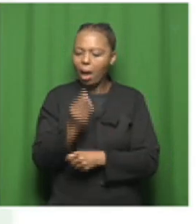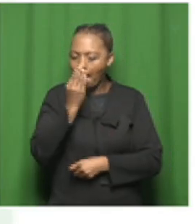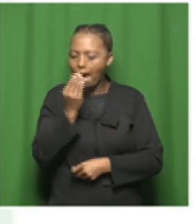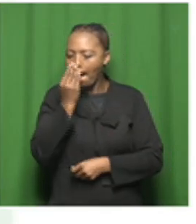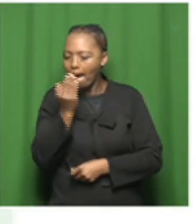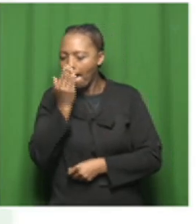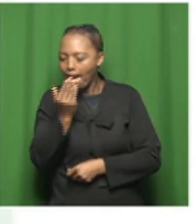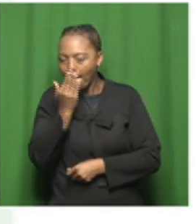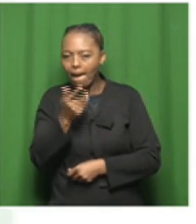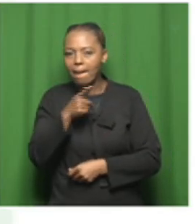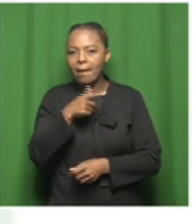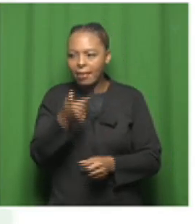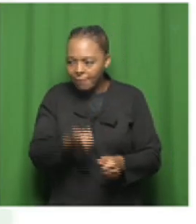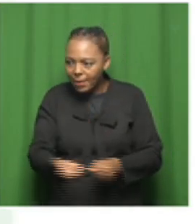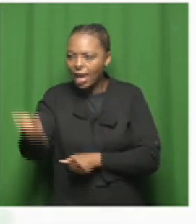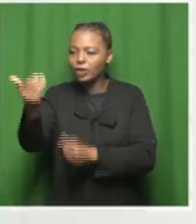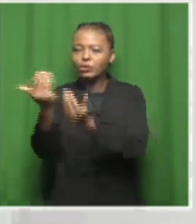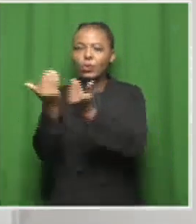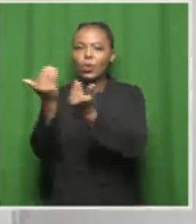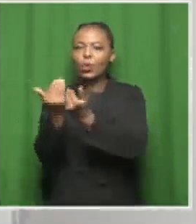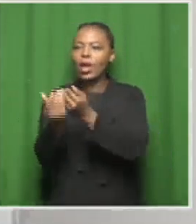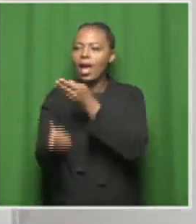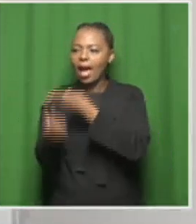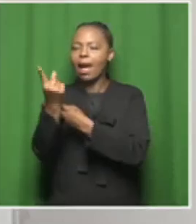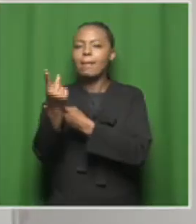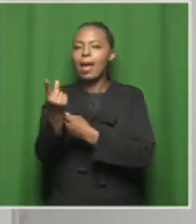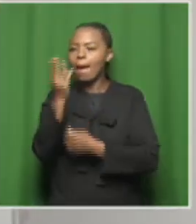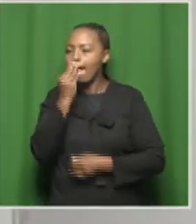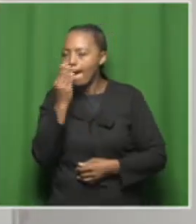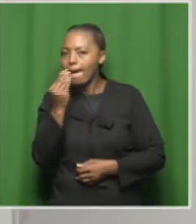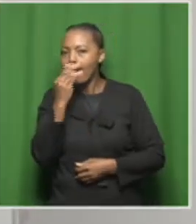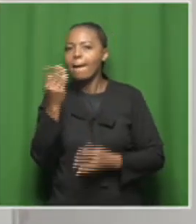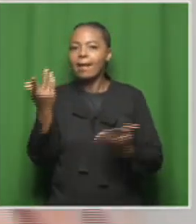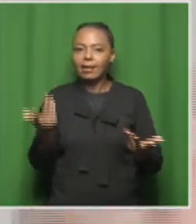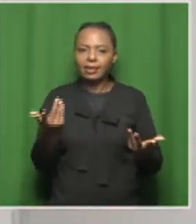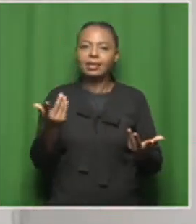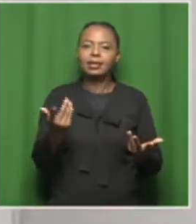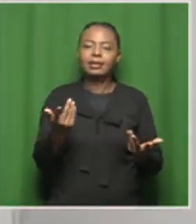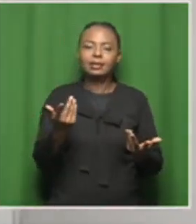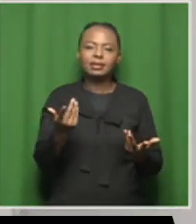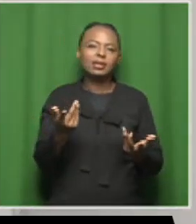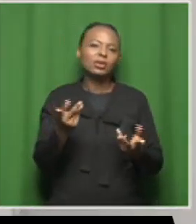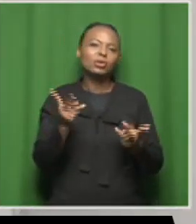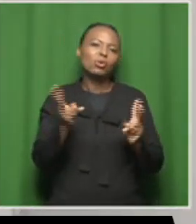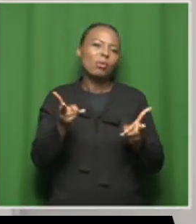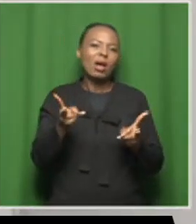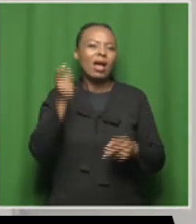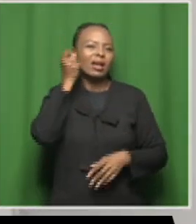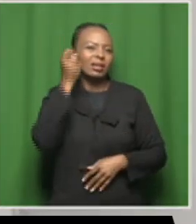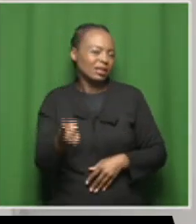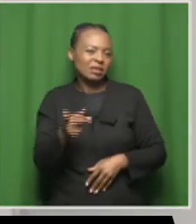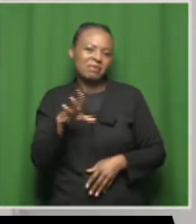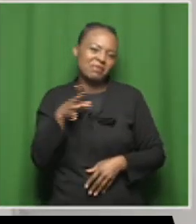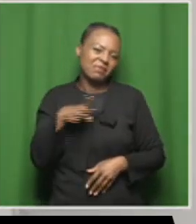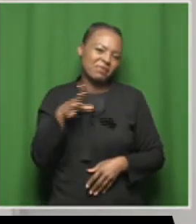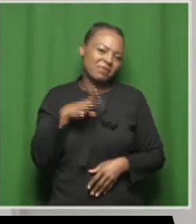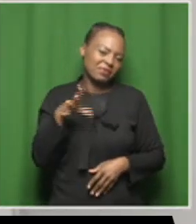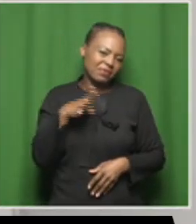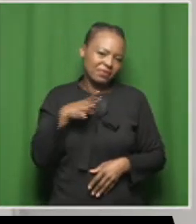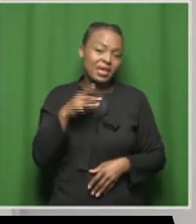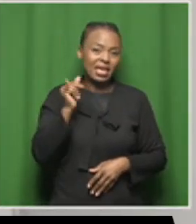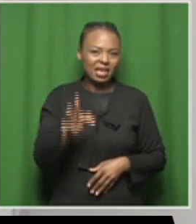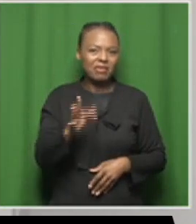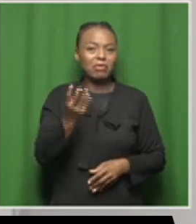go back to school. It is, again, just to use common sense. If your child starts developing a